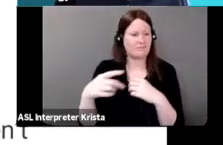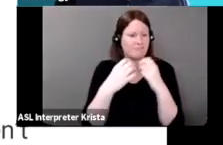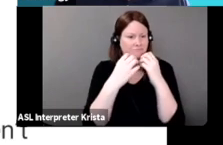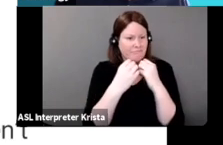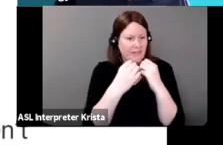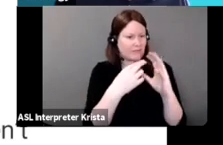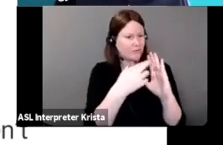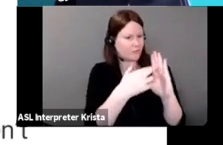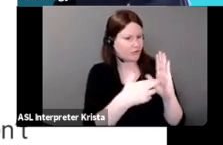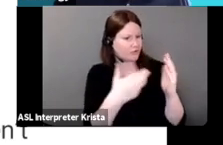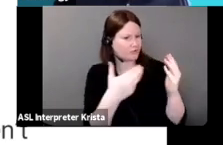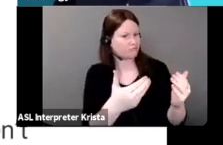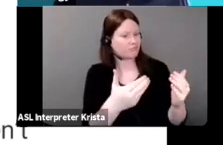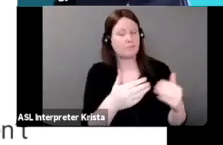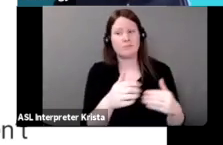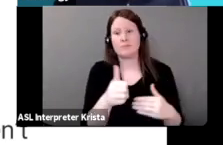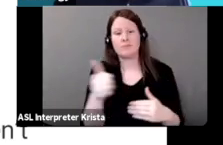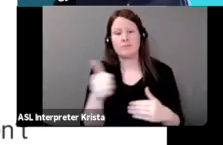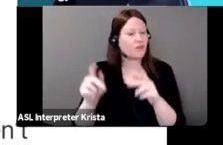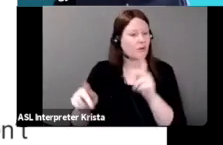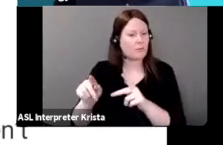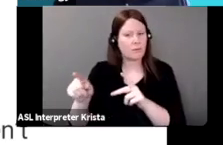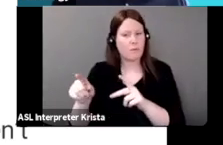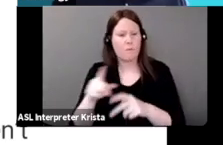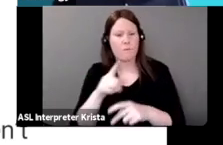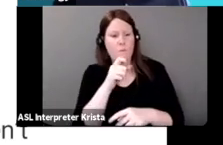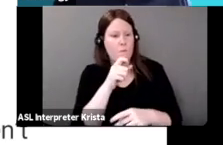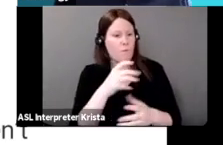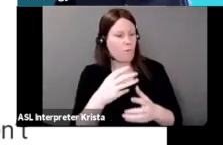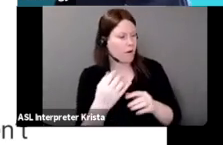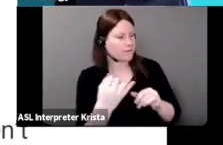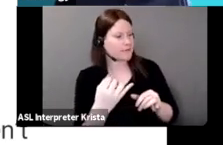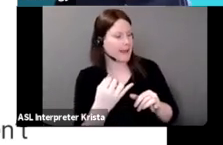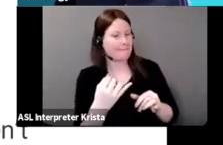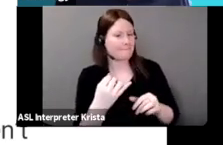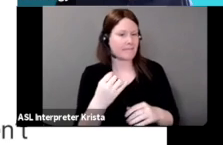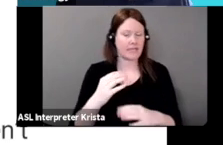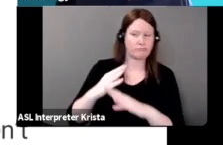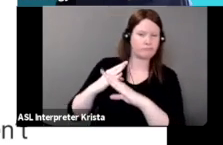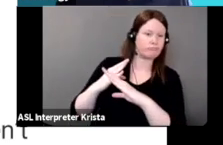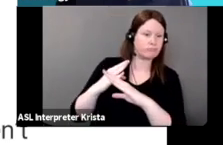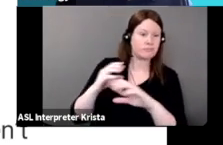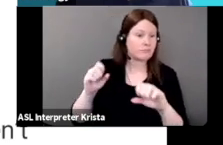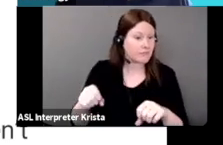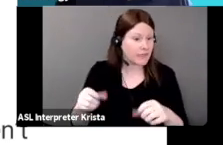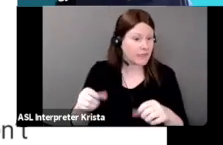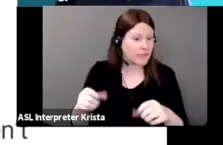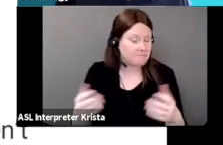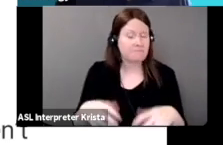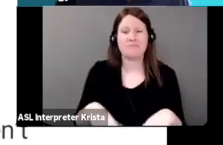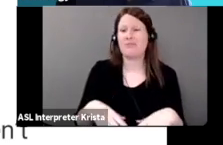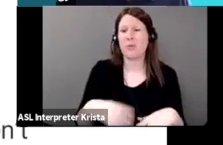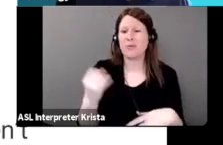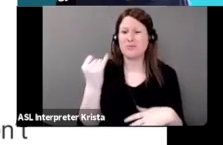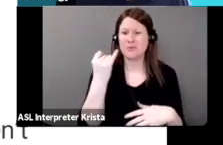deterrent to competition. It forms a barrier to entry for other firms who want to enter